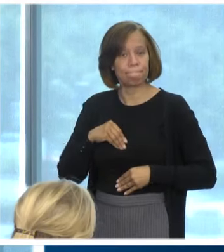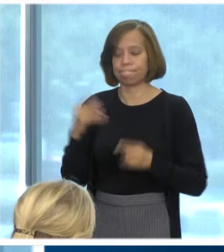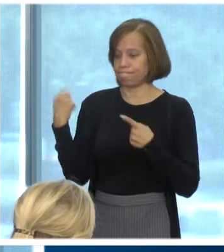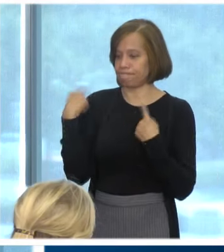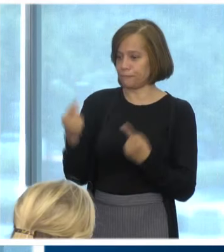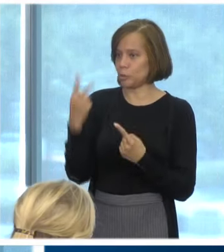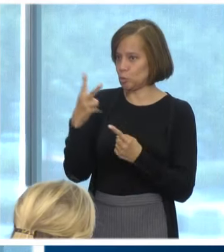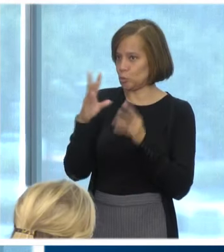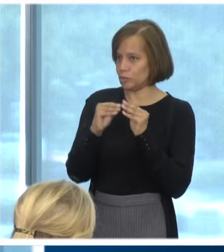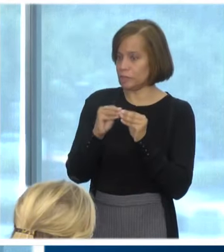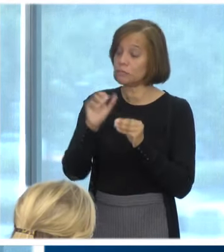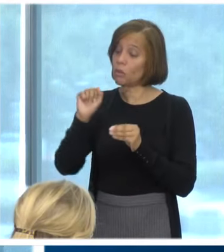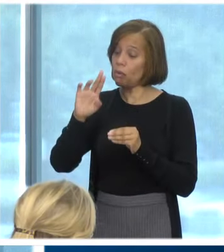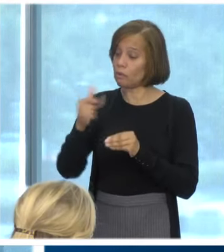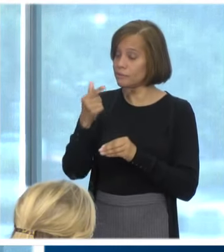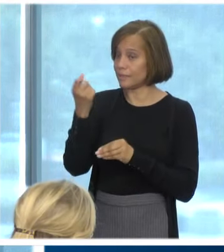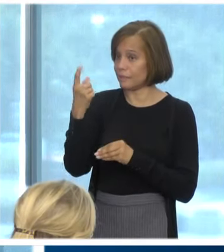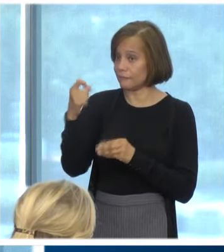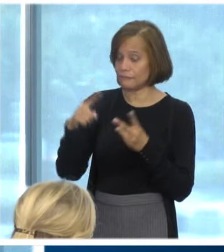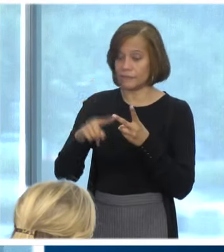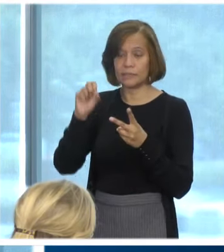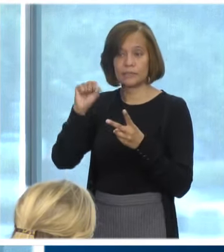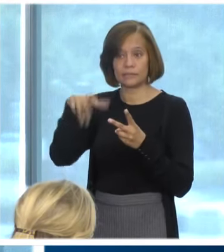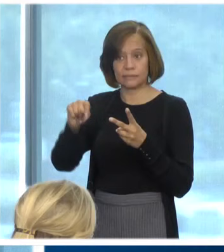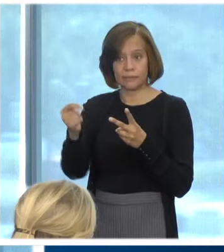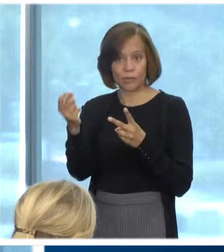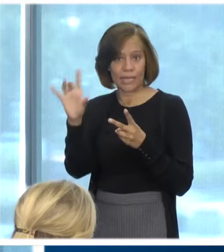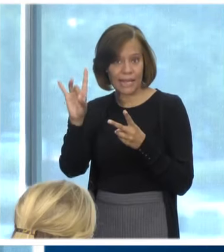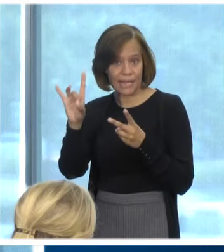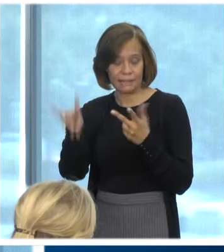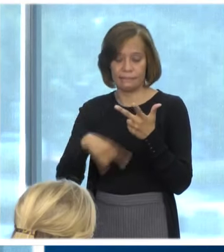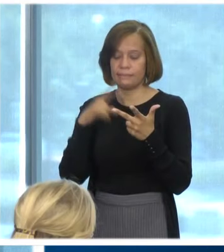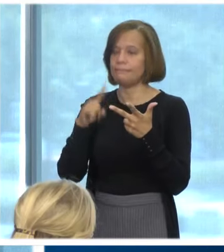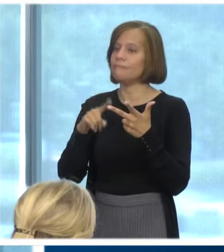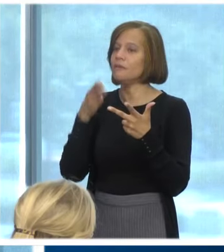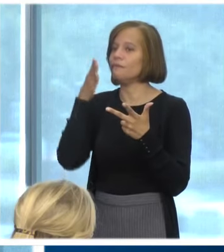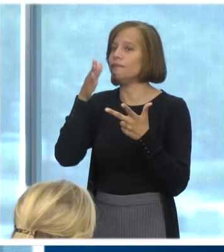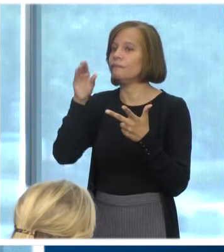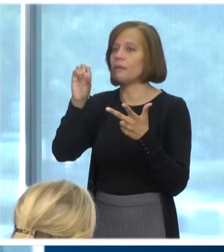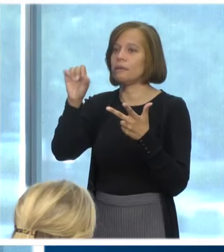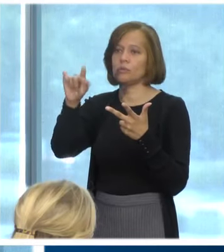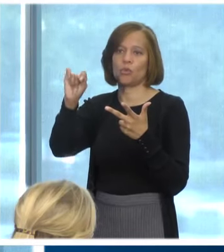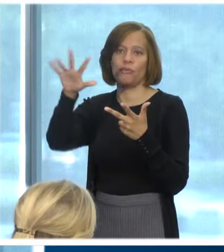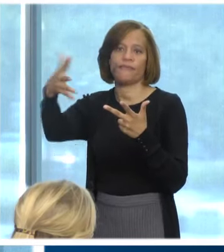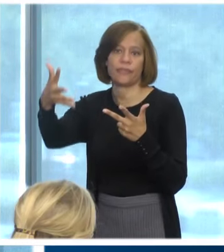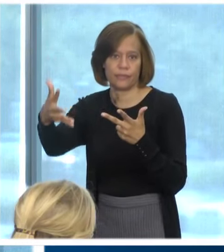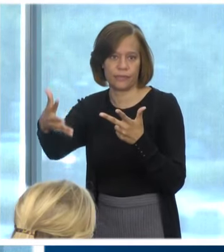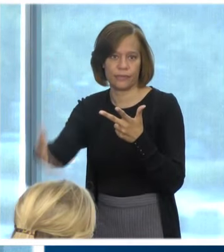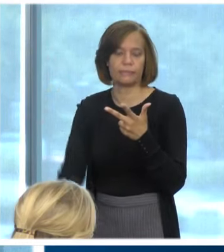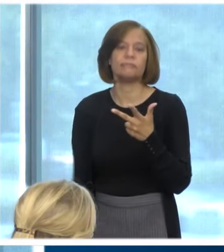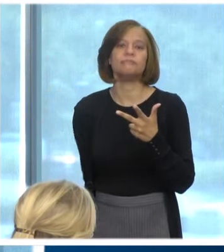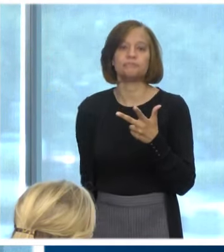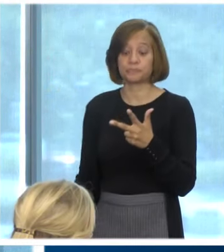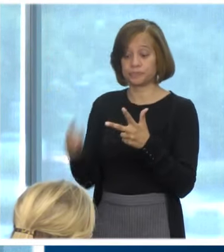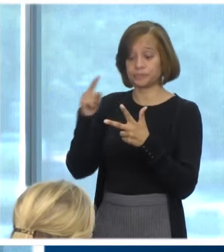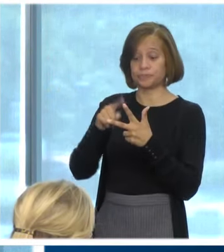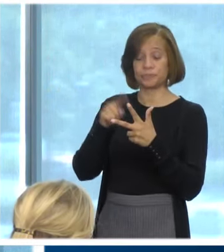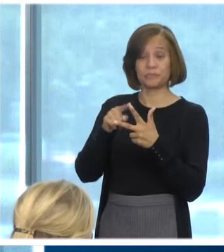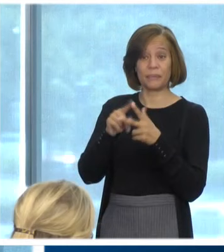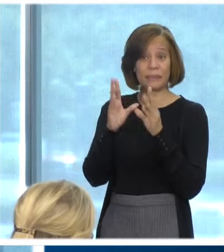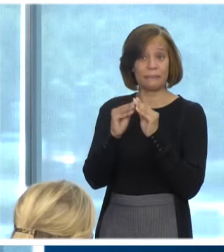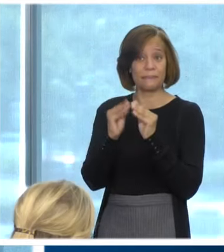August 11th and September 8th, and our 3rd meeting is scheduled for October 5th. Our last meeting focused on our new agreement with